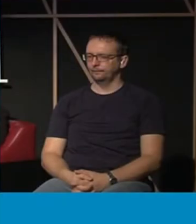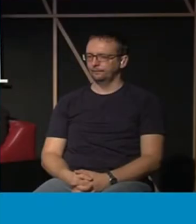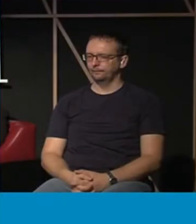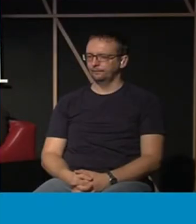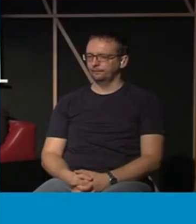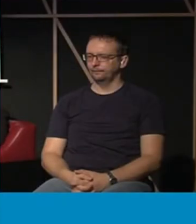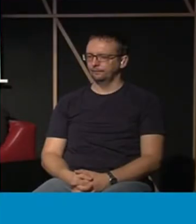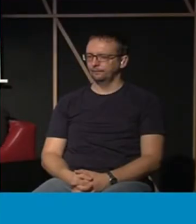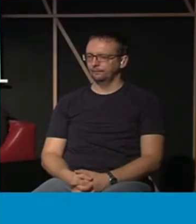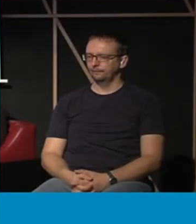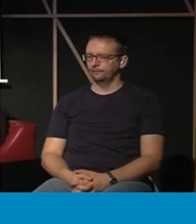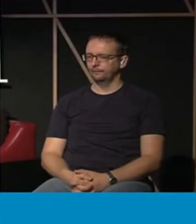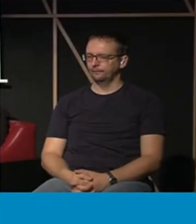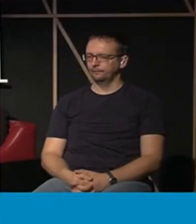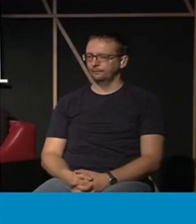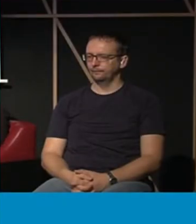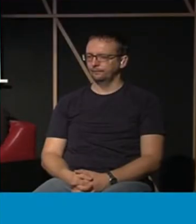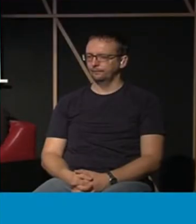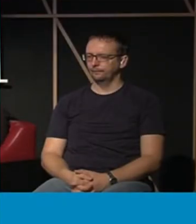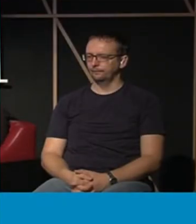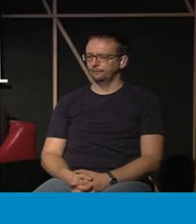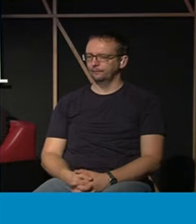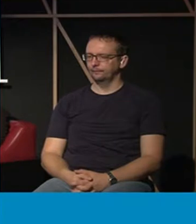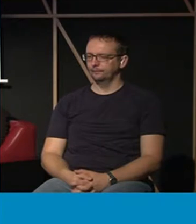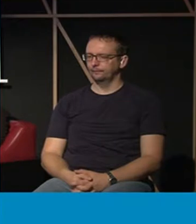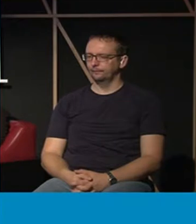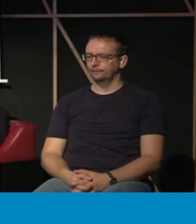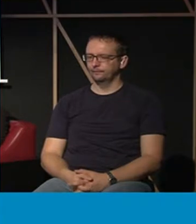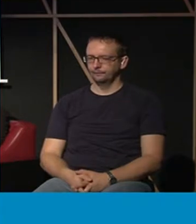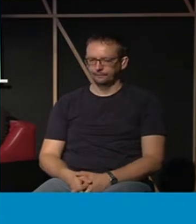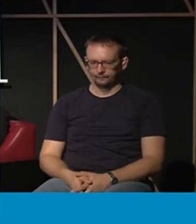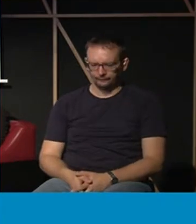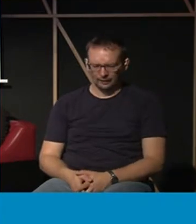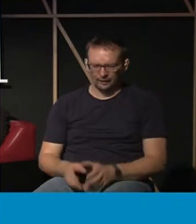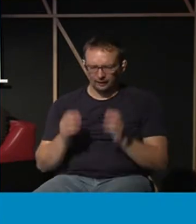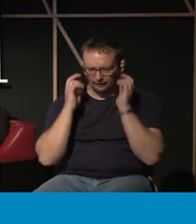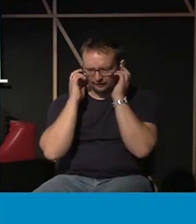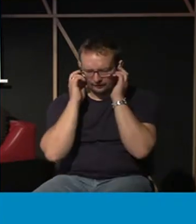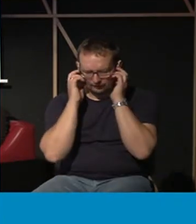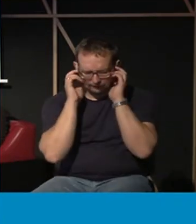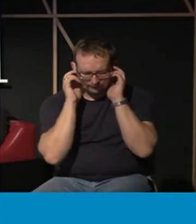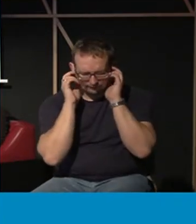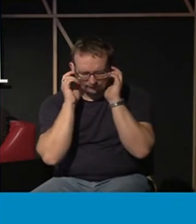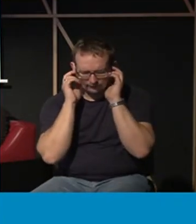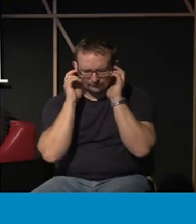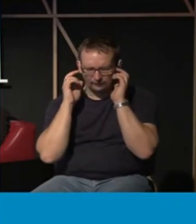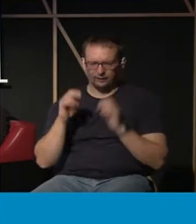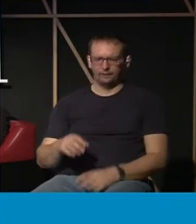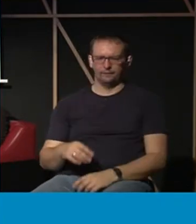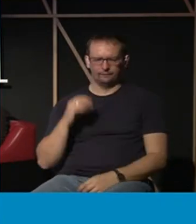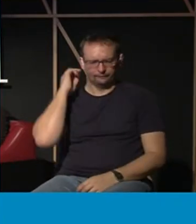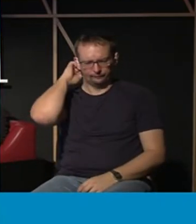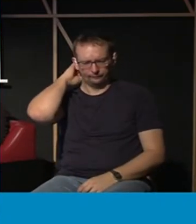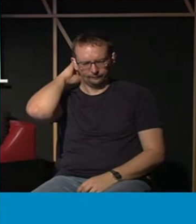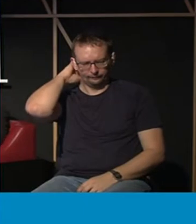FIFA has an accessibility program for the tournament because it is a part of our sustainability strategy for the 2018 FIFA